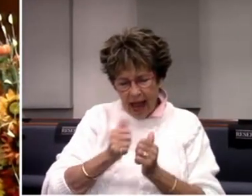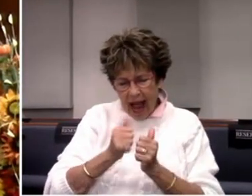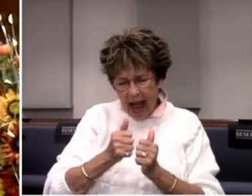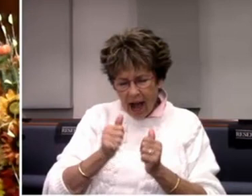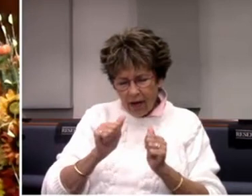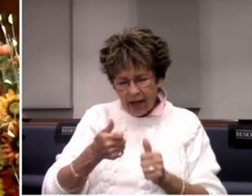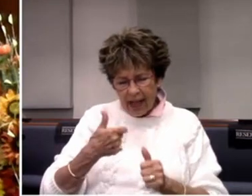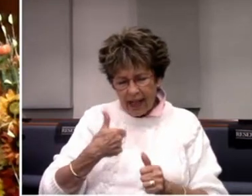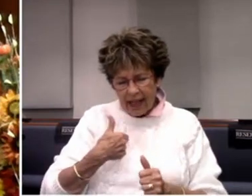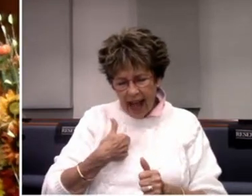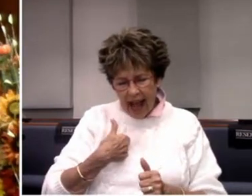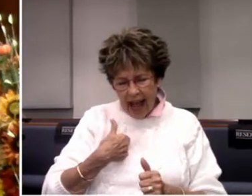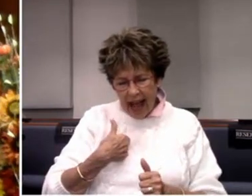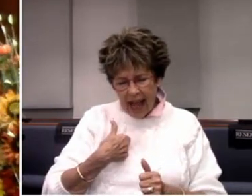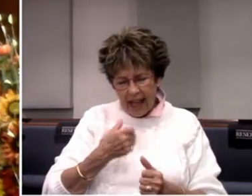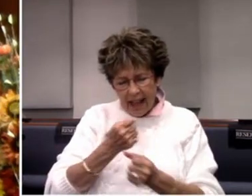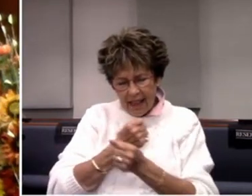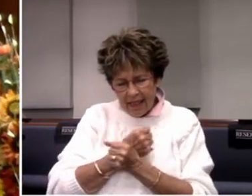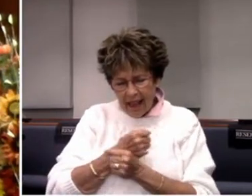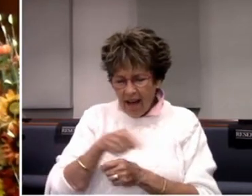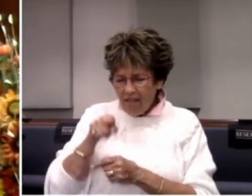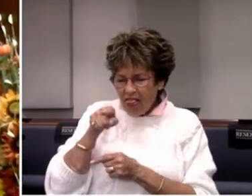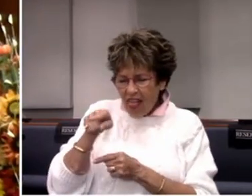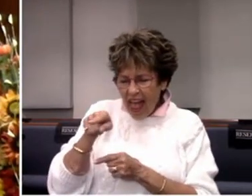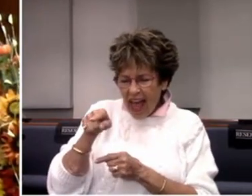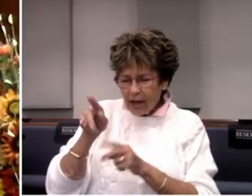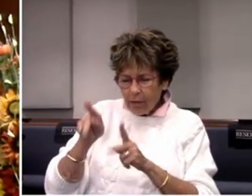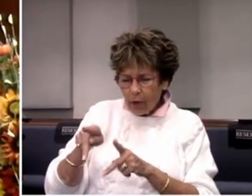I'm a believer. I need God's help.